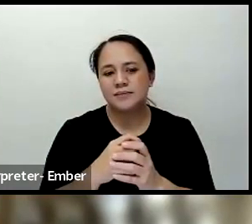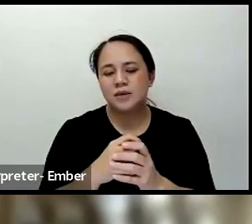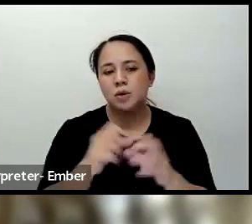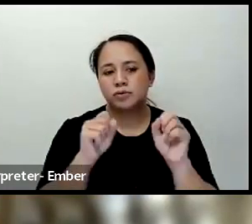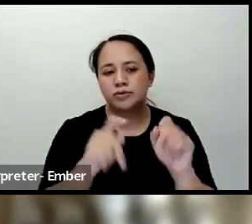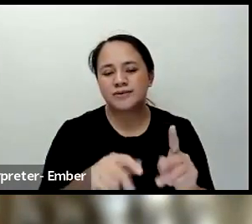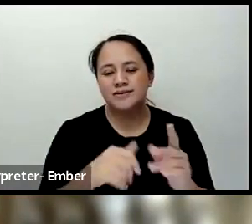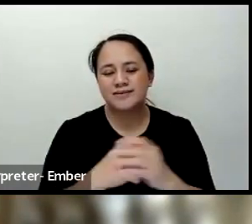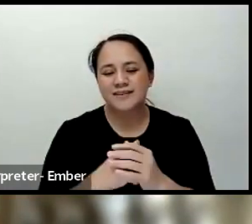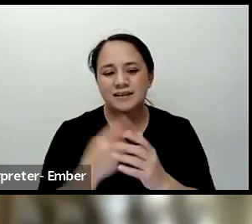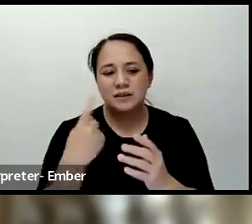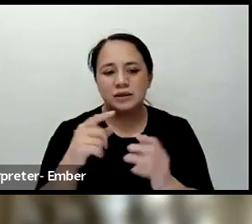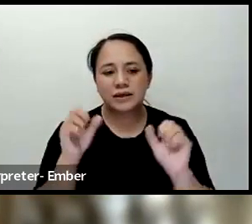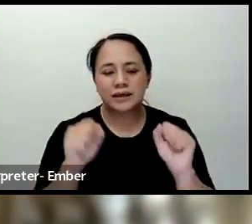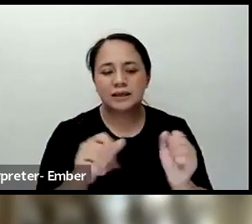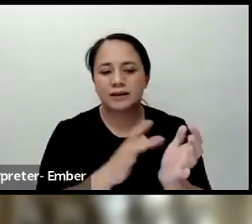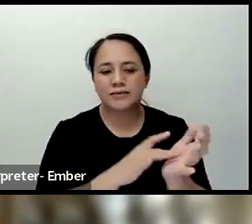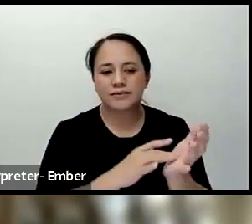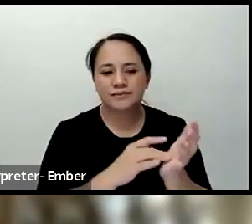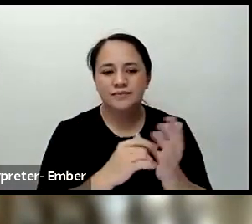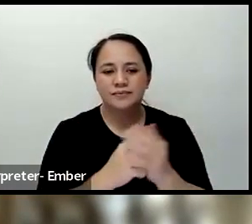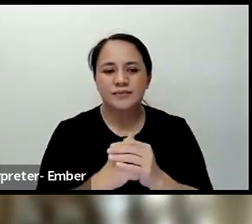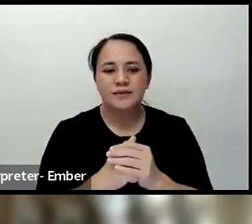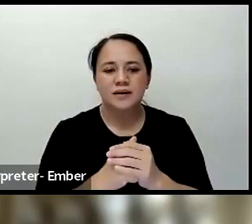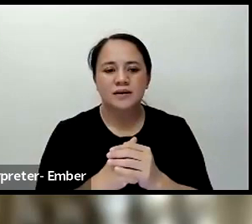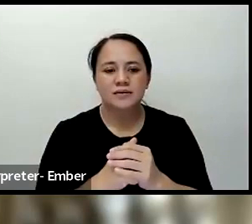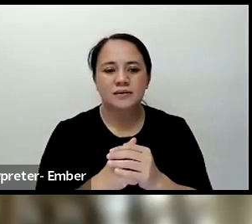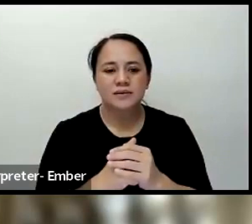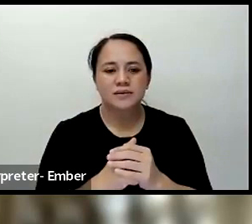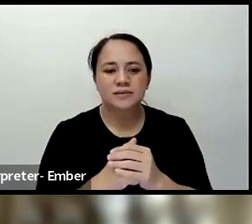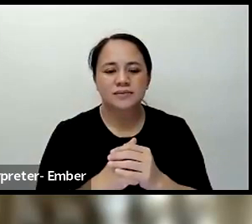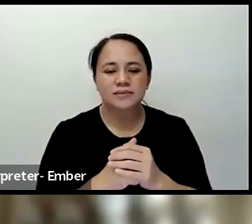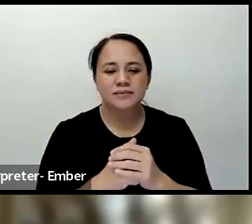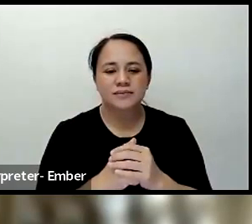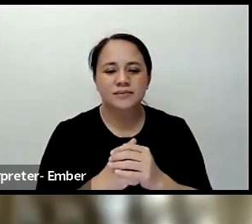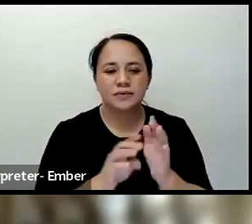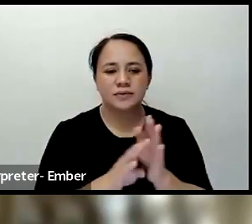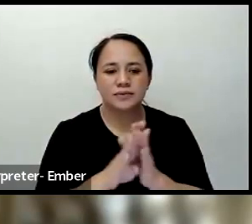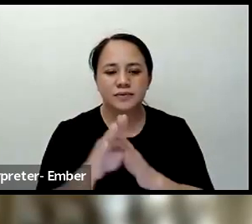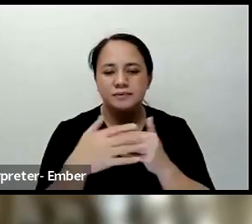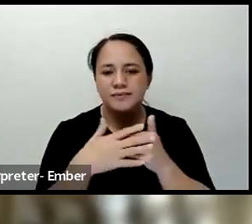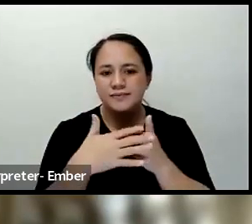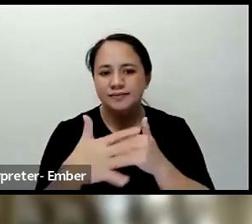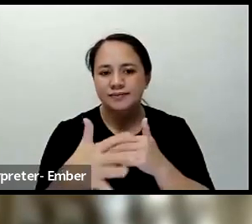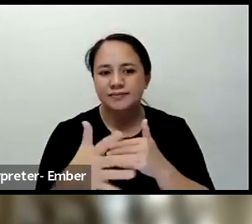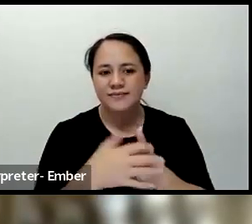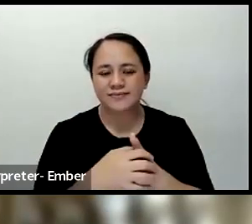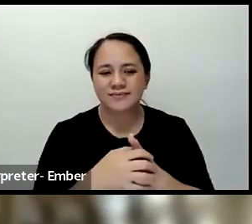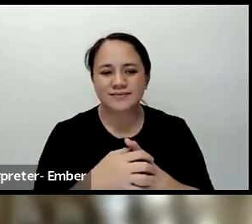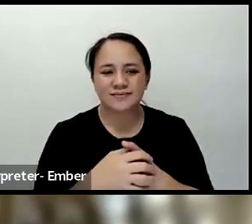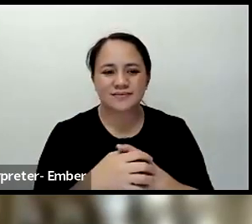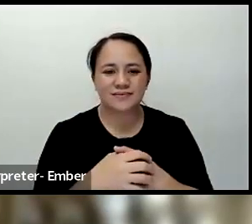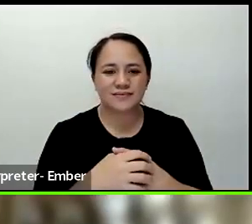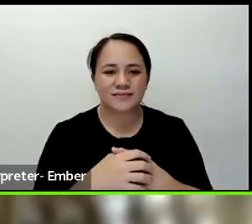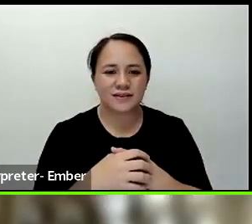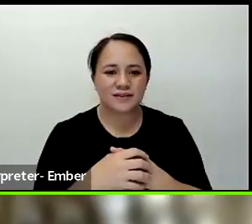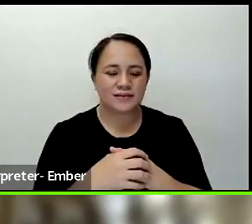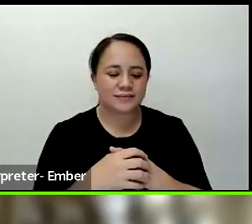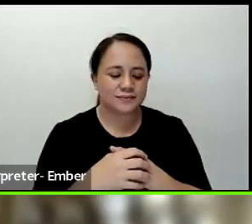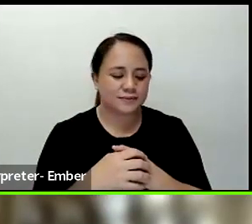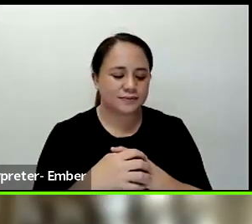opportunity they can take advantage of to bring our development forward. Thank you. Okay, Doc